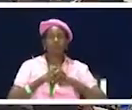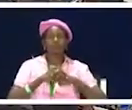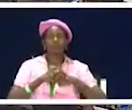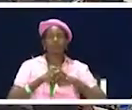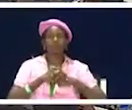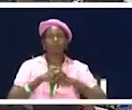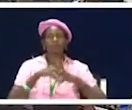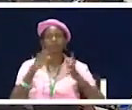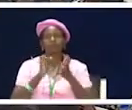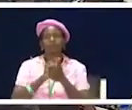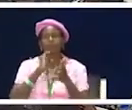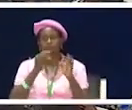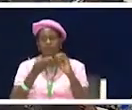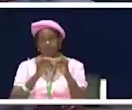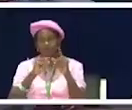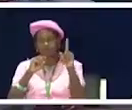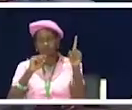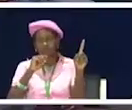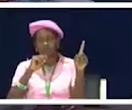That's number